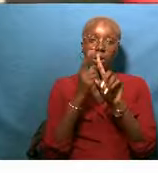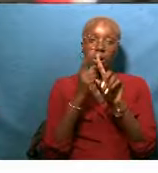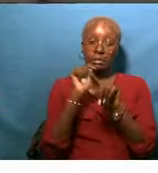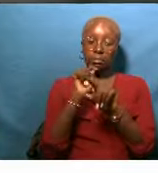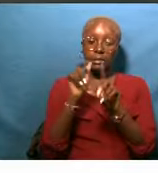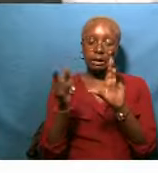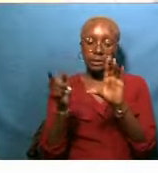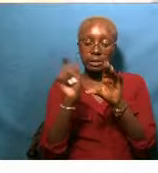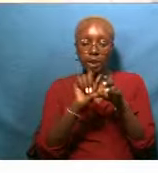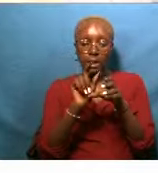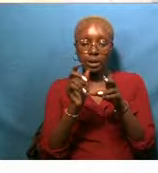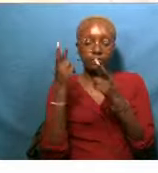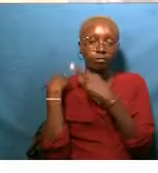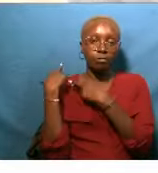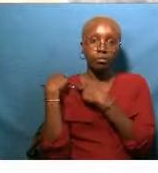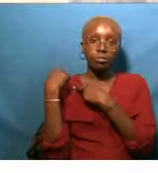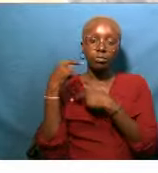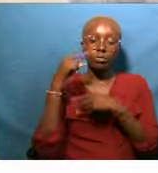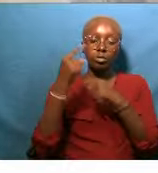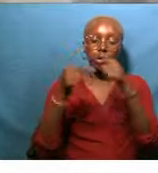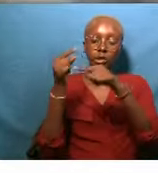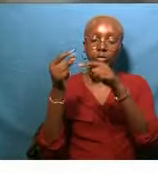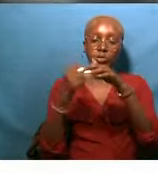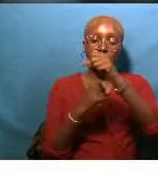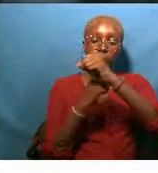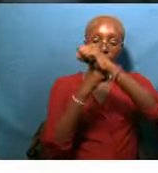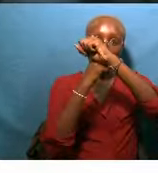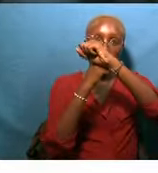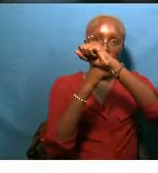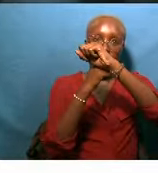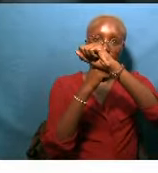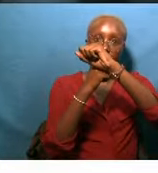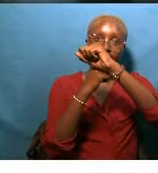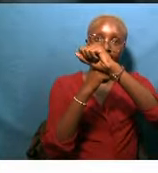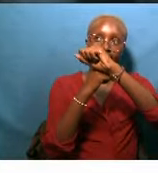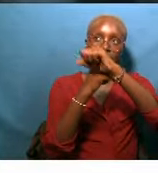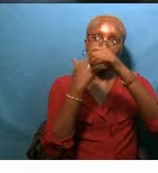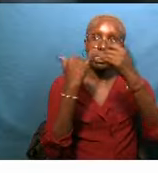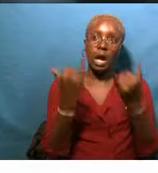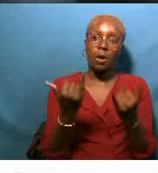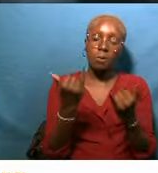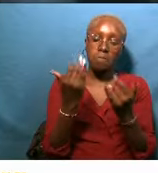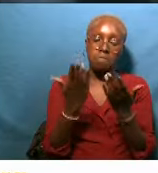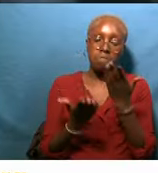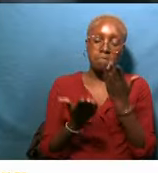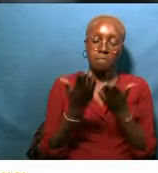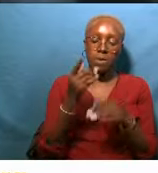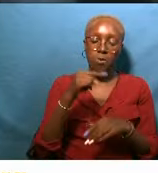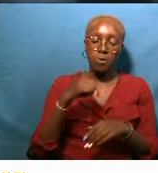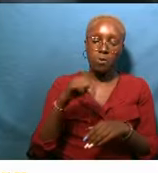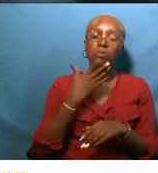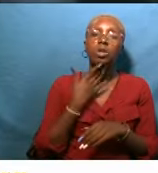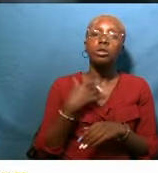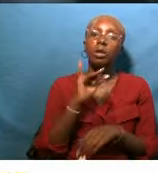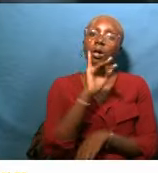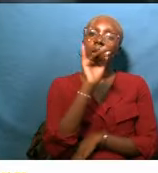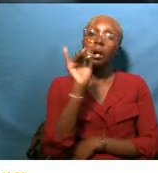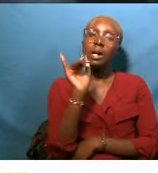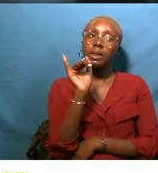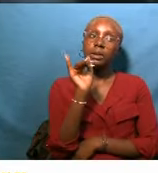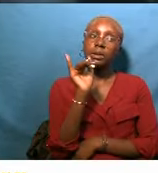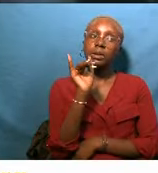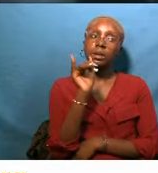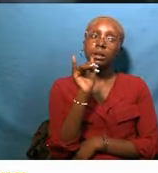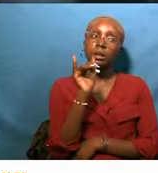to support the ministry of His Grace the Archbishop. May we please, I want to ask